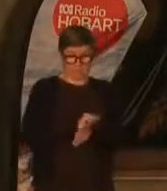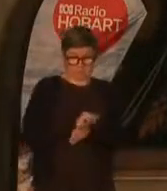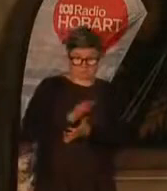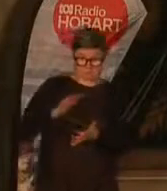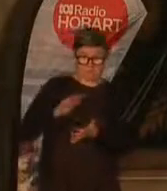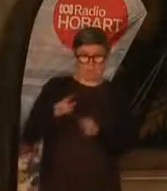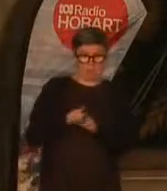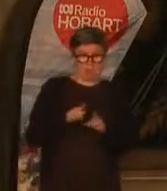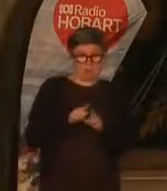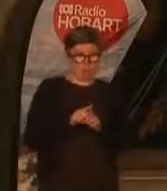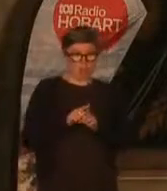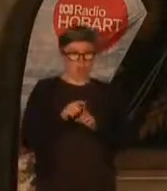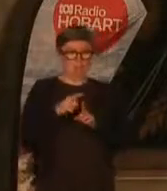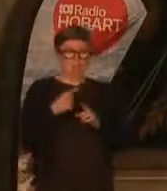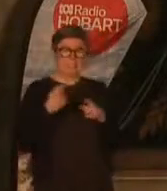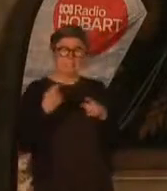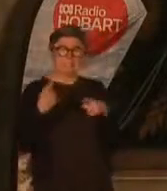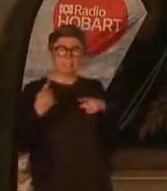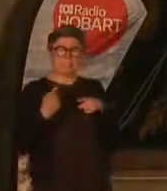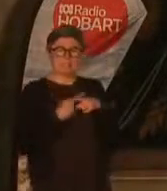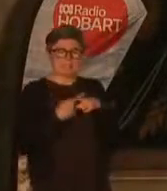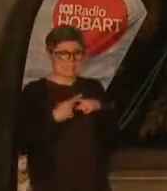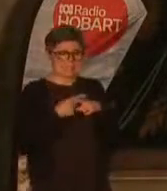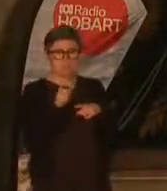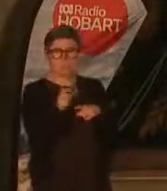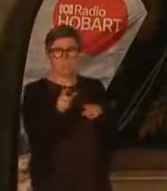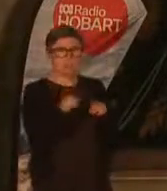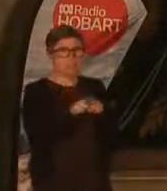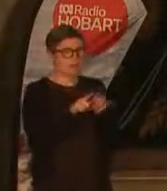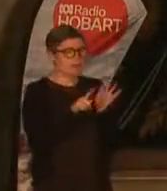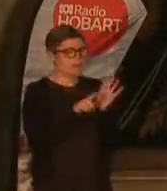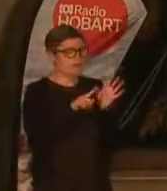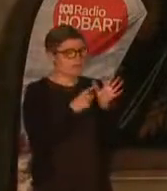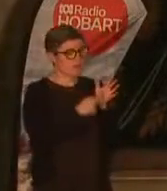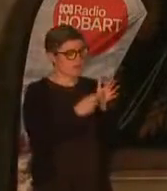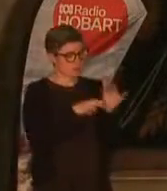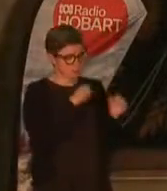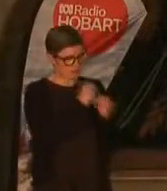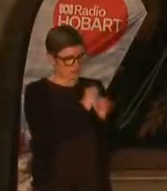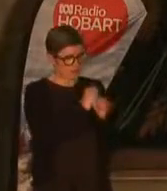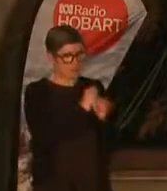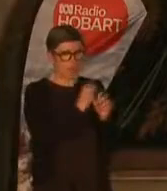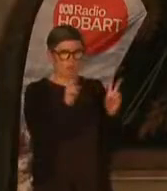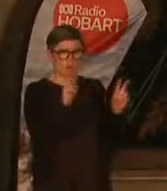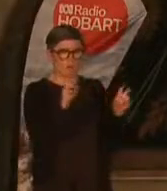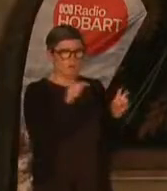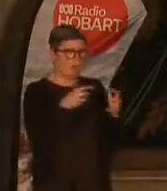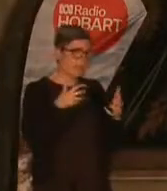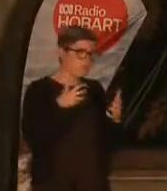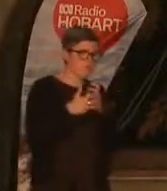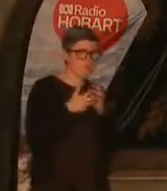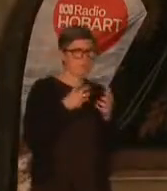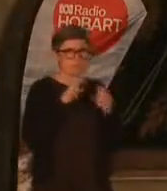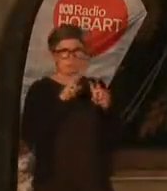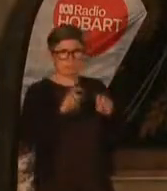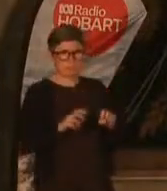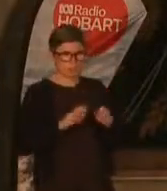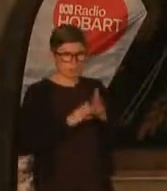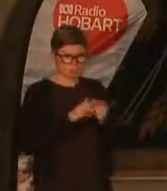English term like yarning and calling it a method for research, are